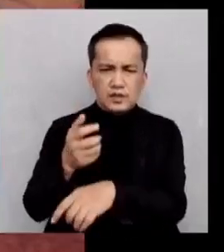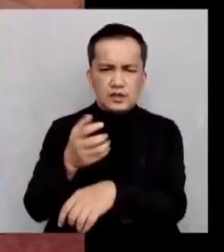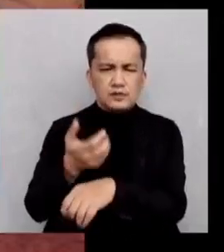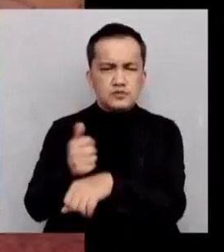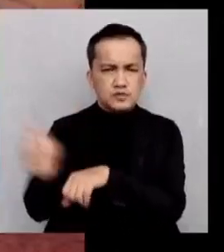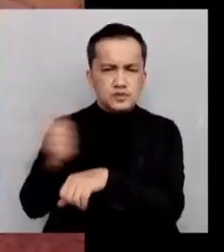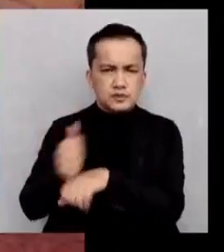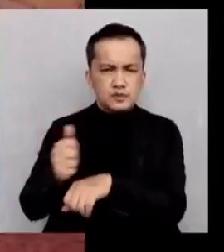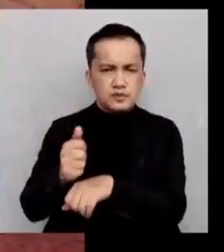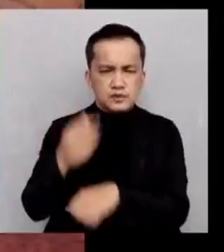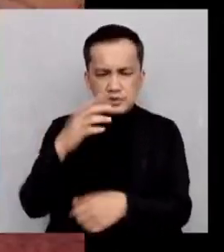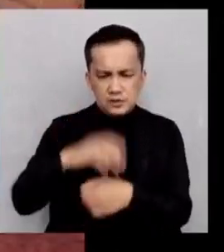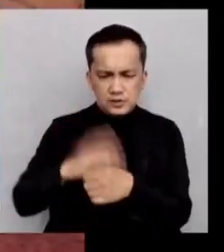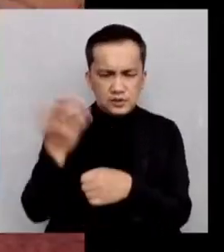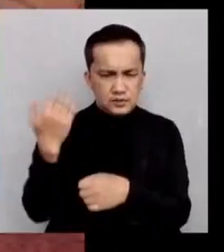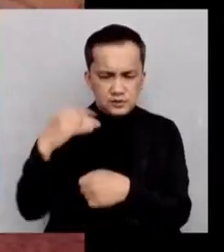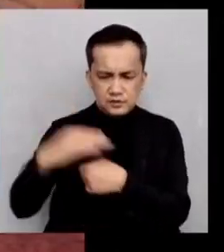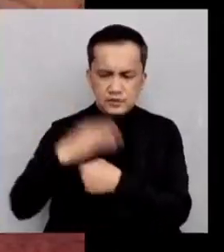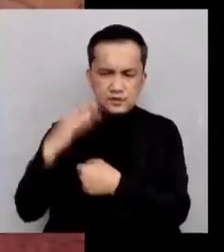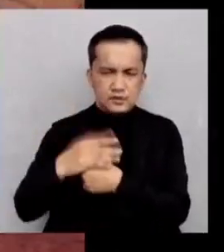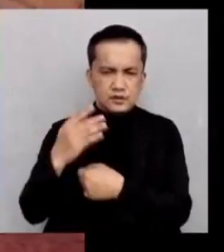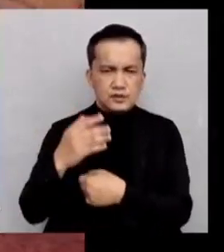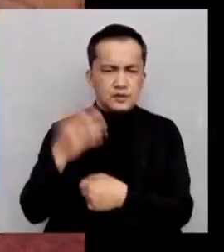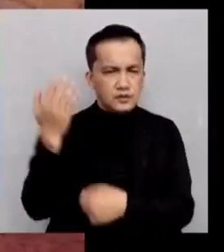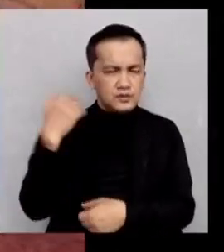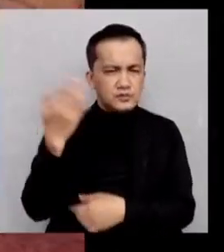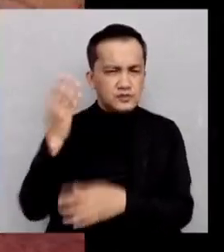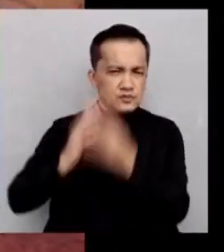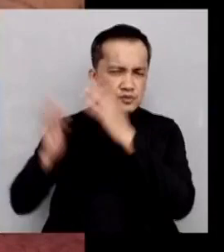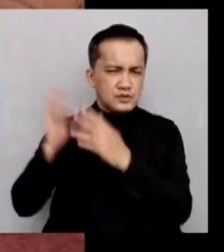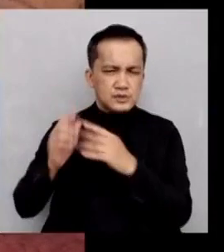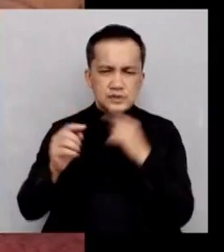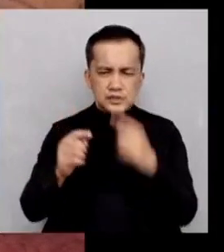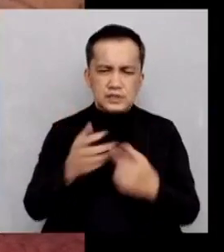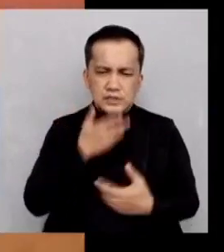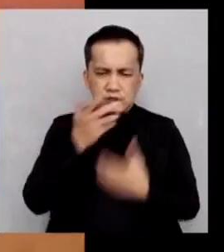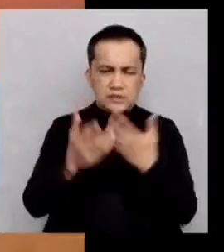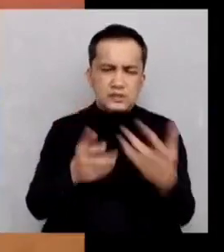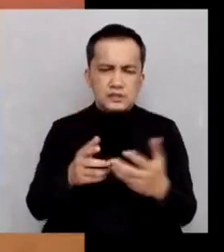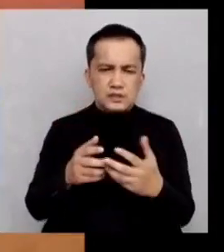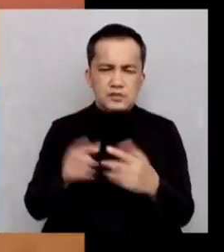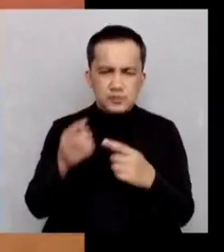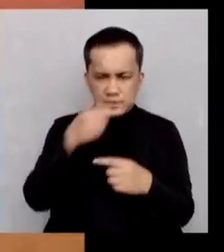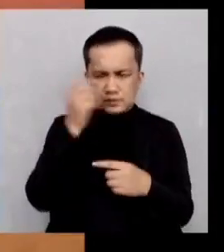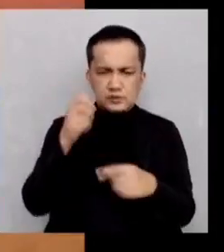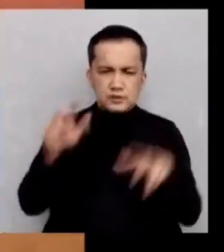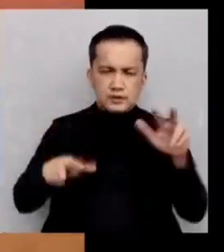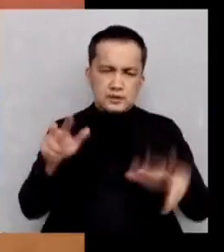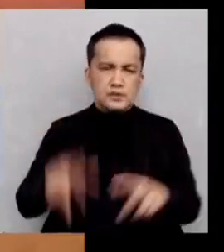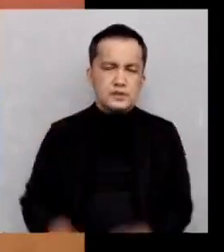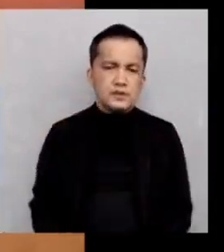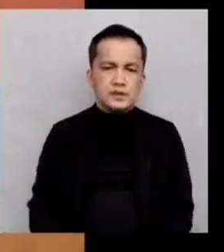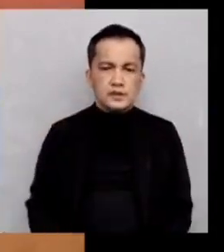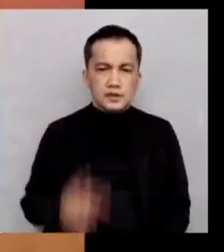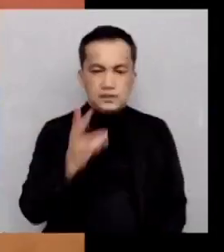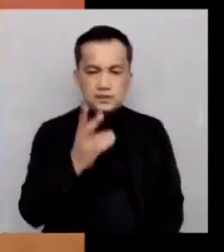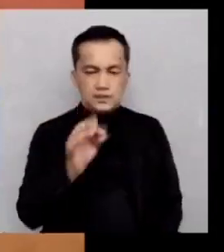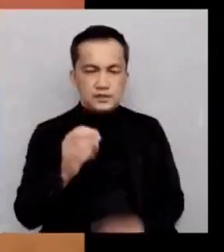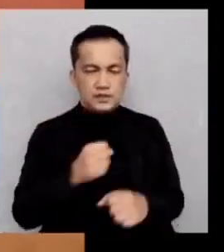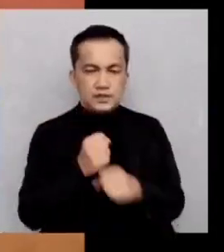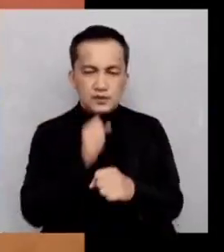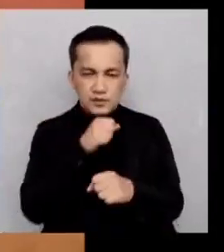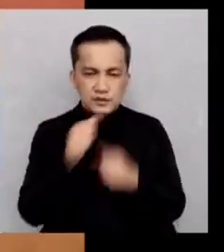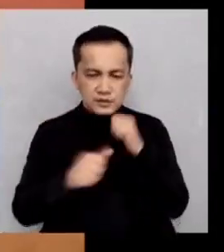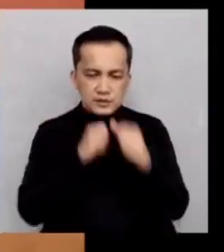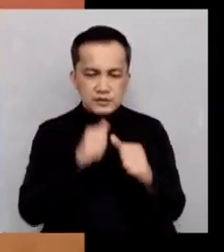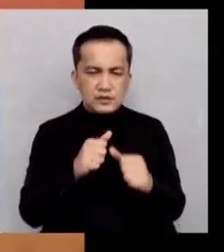the mid-90s. She told Trump's lawyer she did not scream during the alleged attack due to panic. The 79-year-old also denied she waited